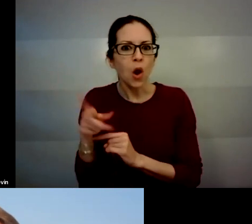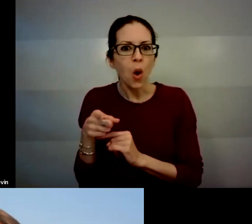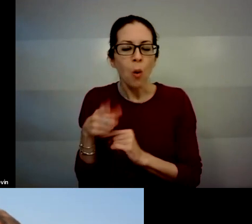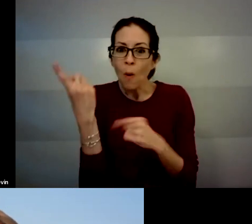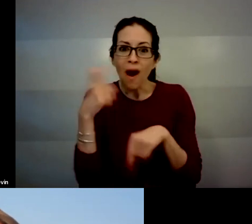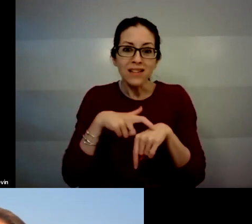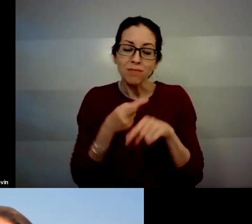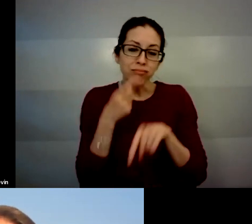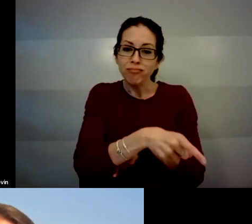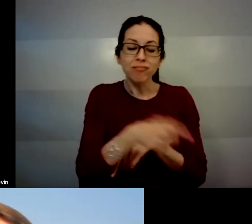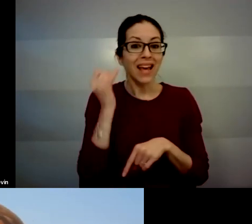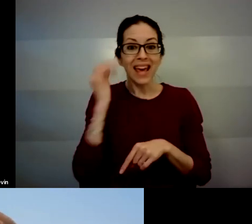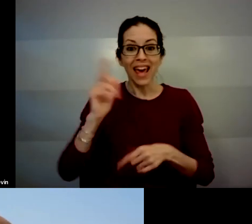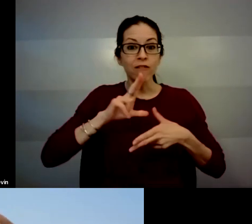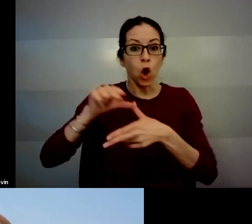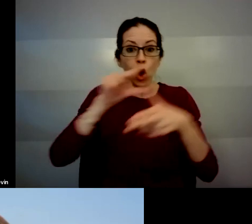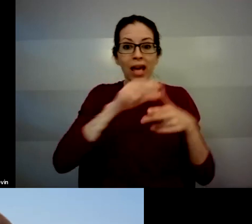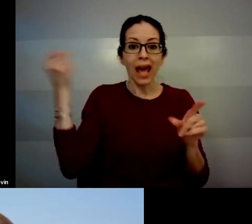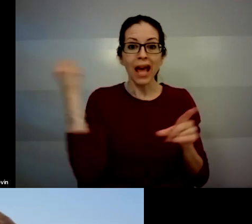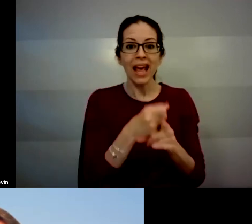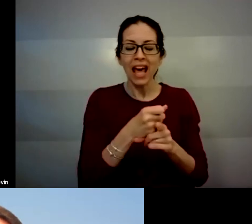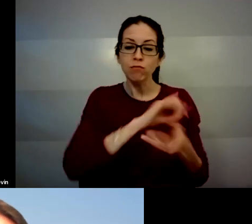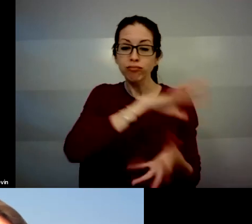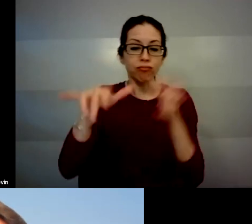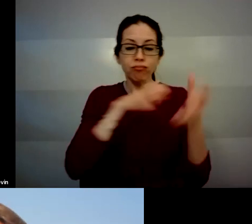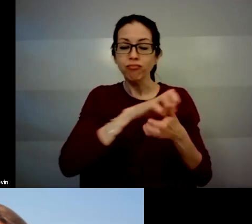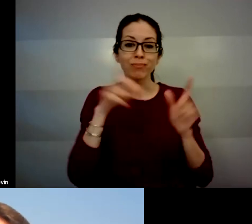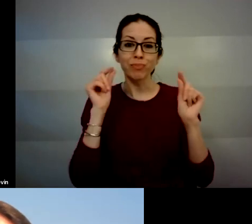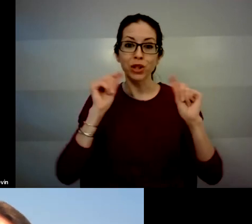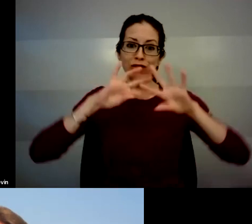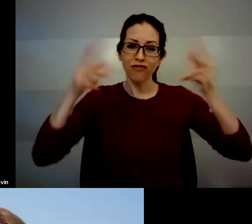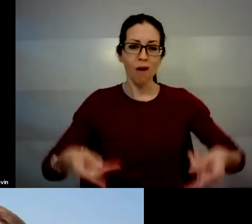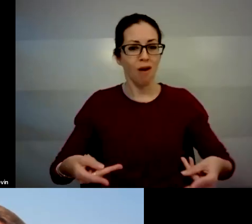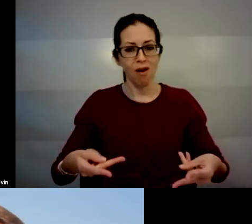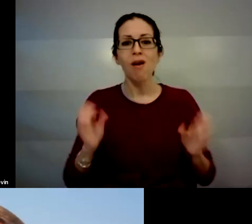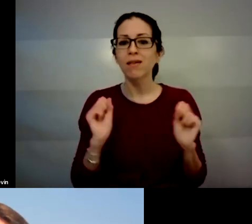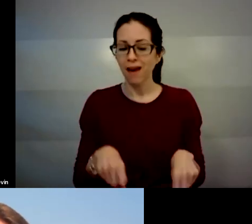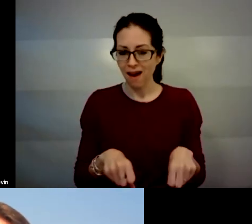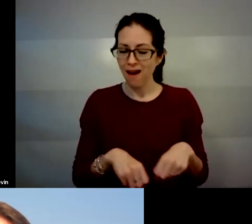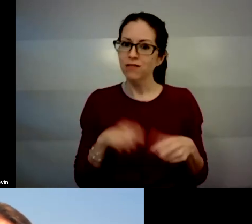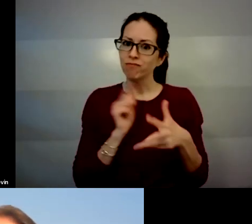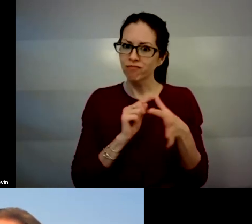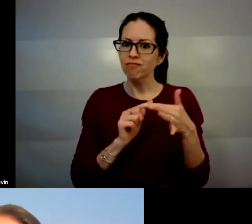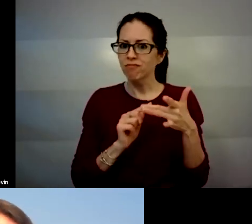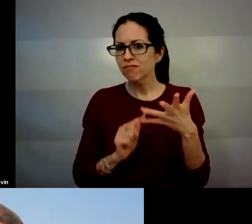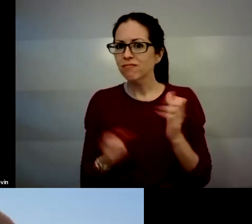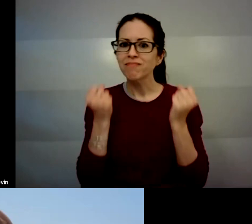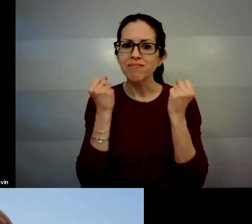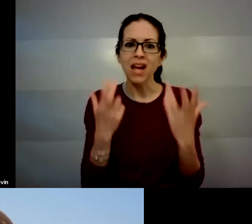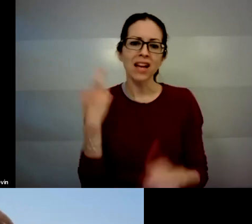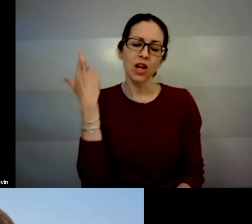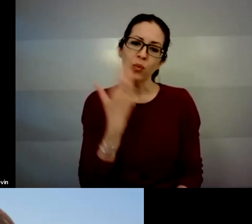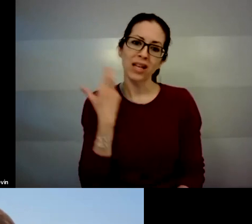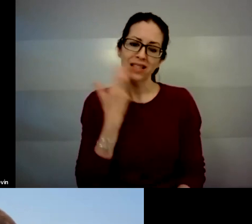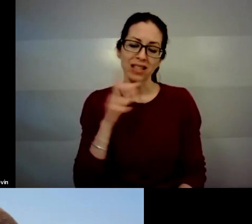over. So all of those things together, habitat loss, and these dangerous migratory journeys mean that these birds